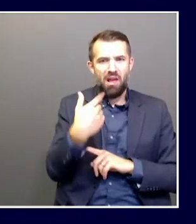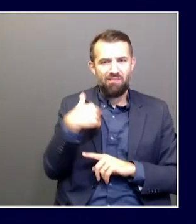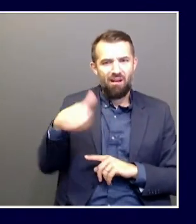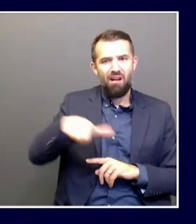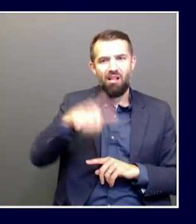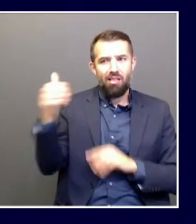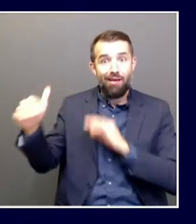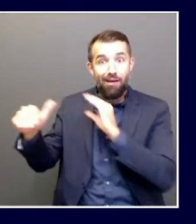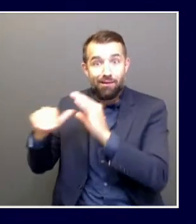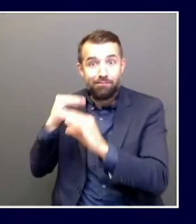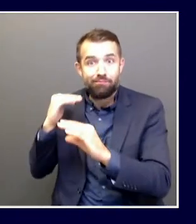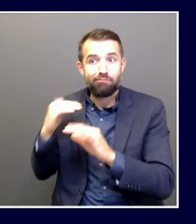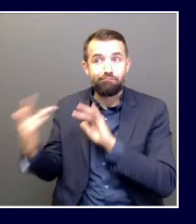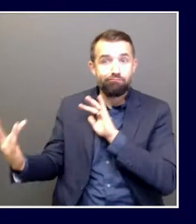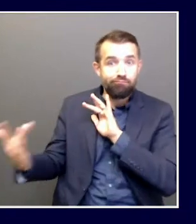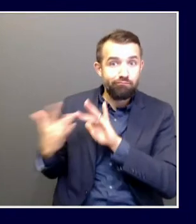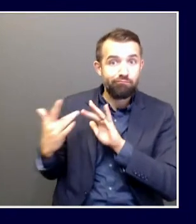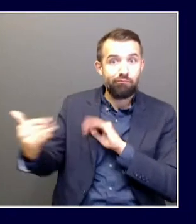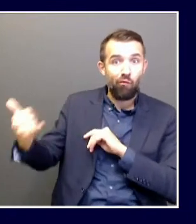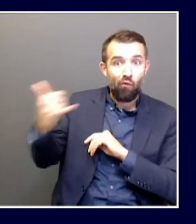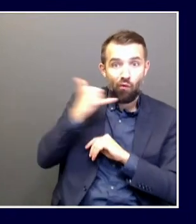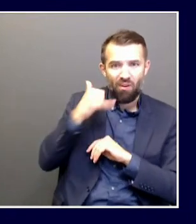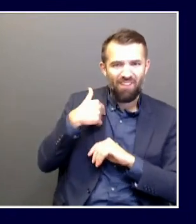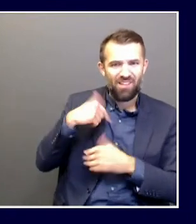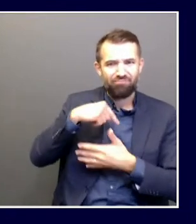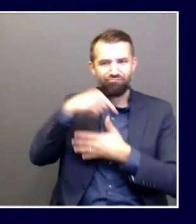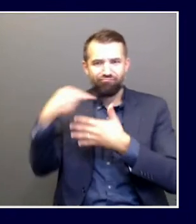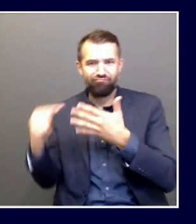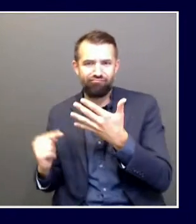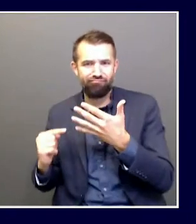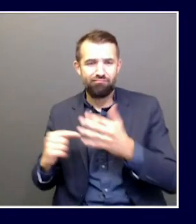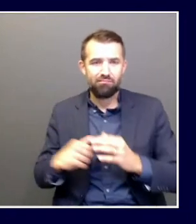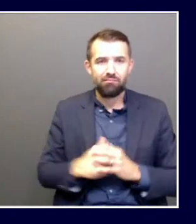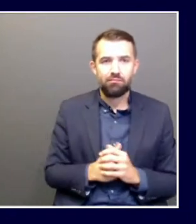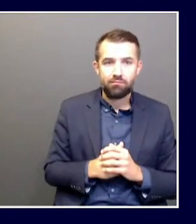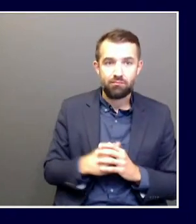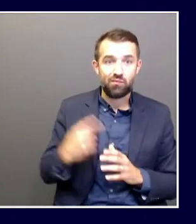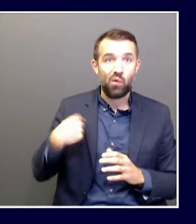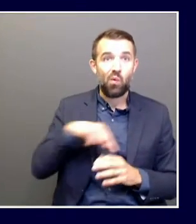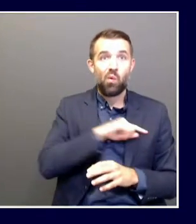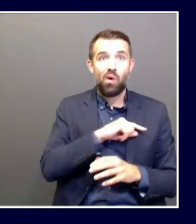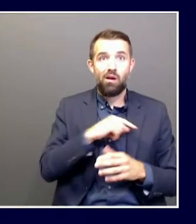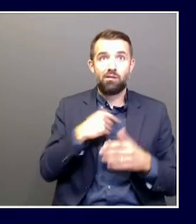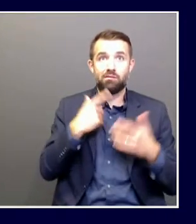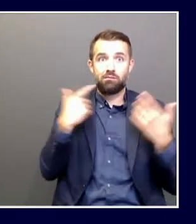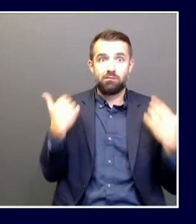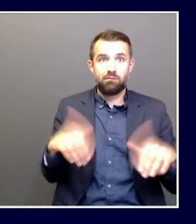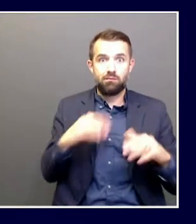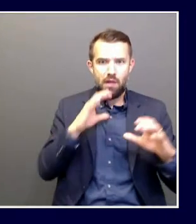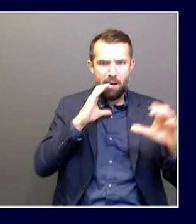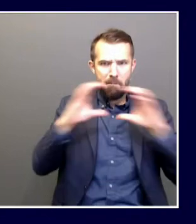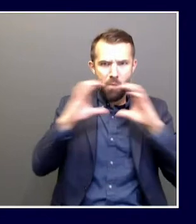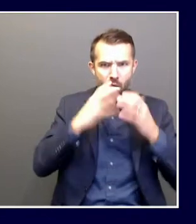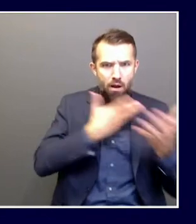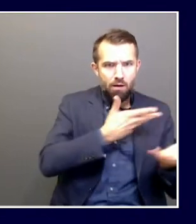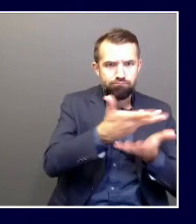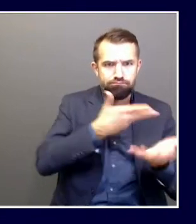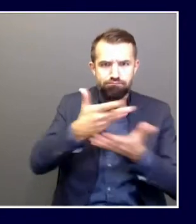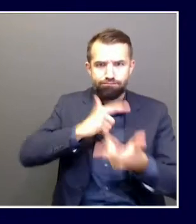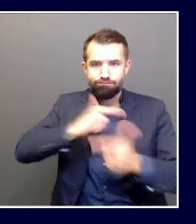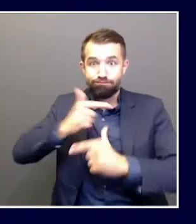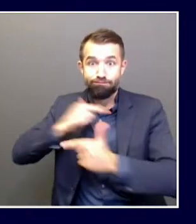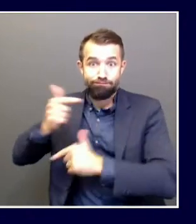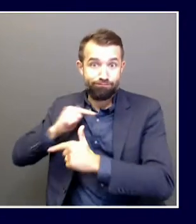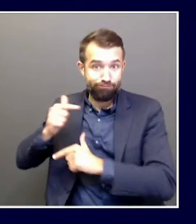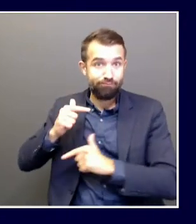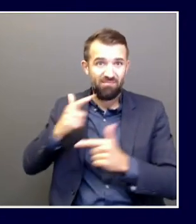just want to say that we do a fair amount, we think, to communicate to Maine what's going on in COVID-19 pandemic